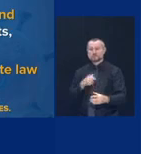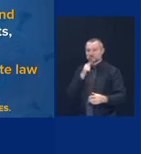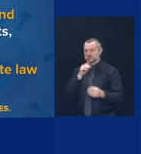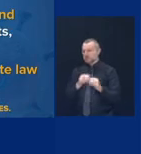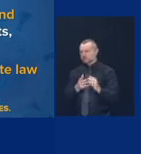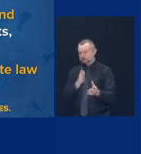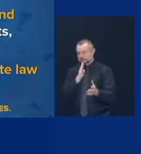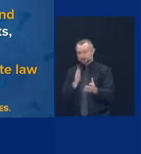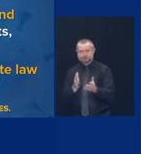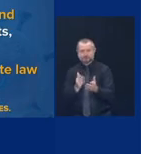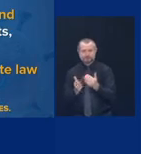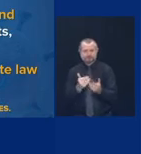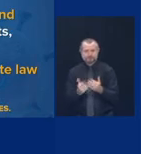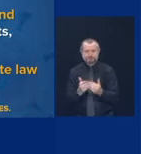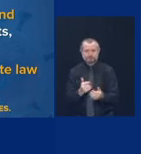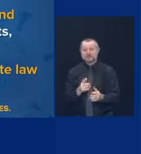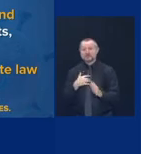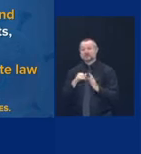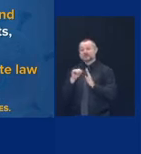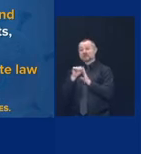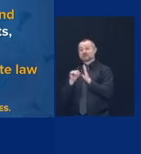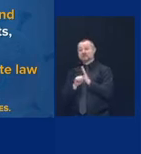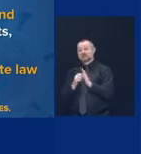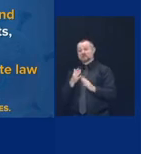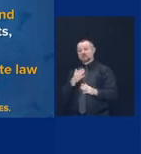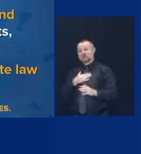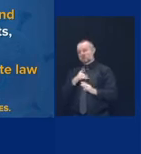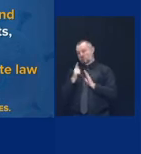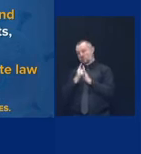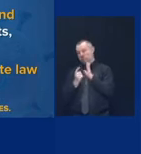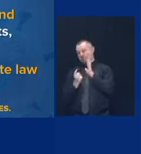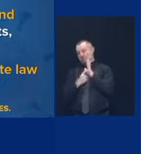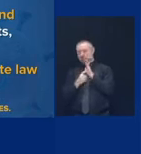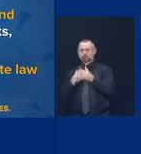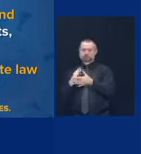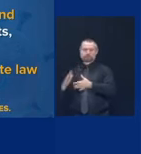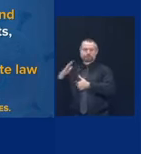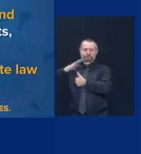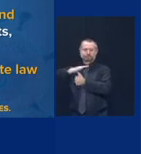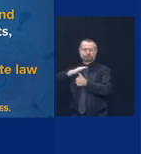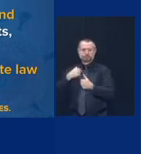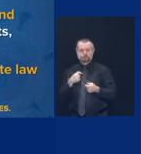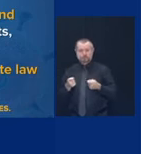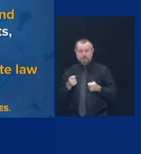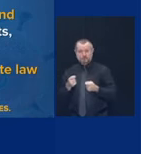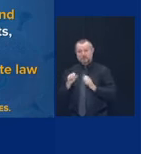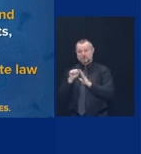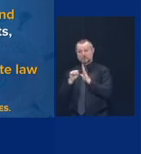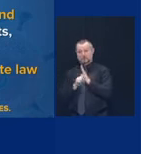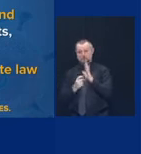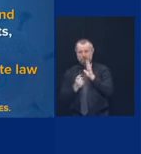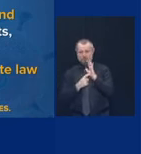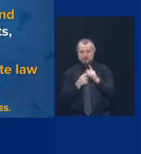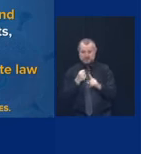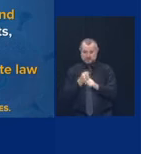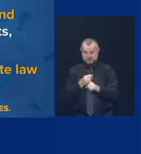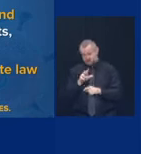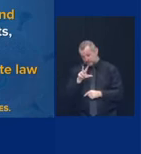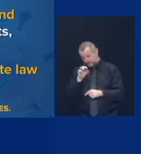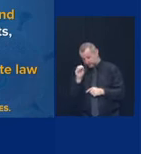the state law governs, and once the state says it hits 3% or 4%, that's what